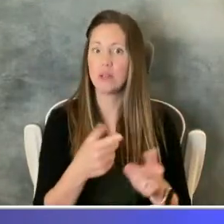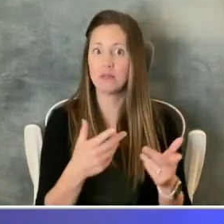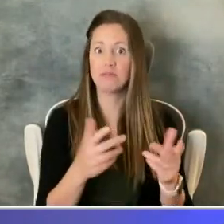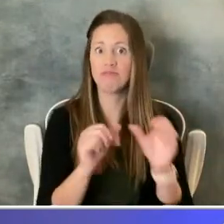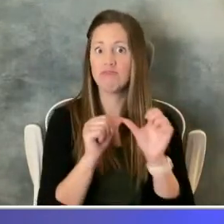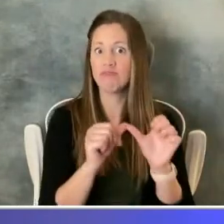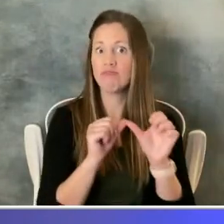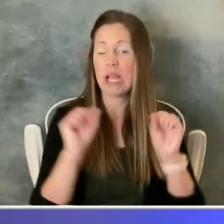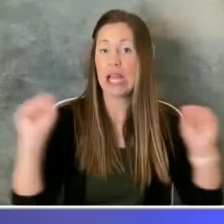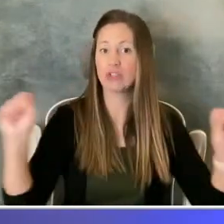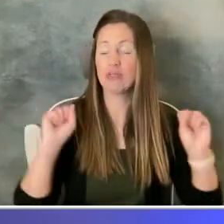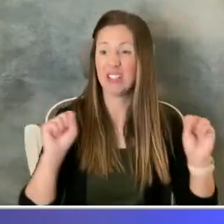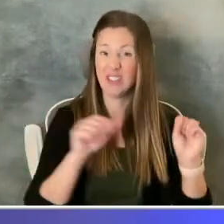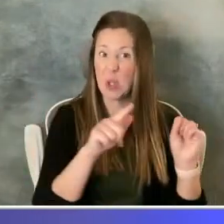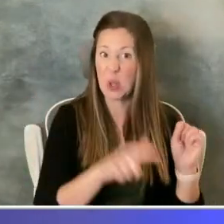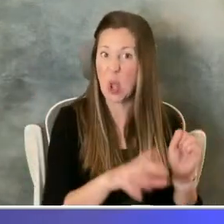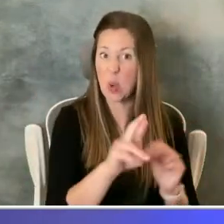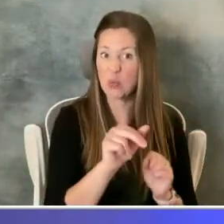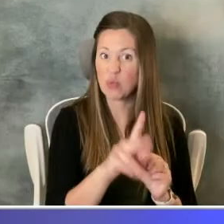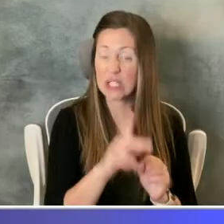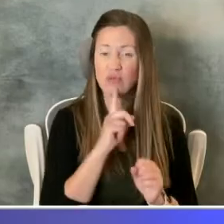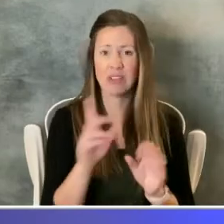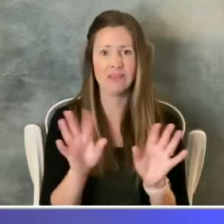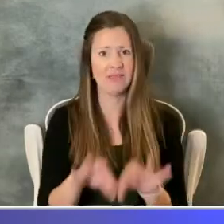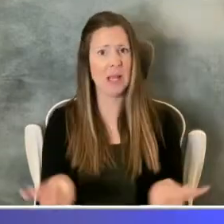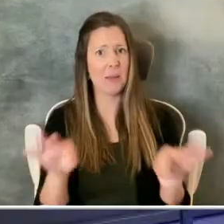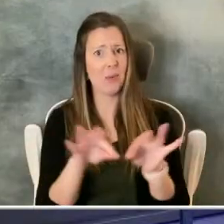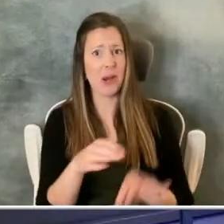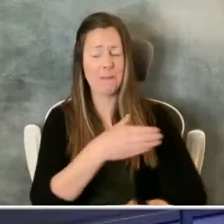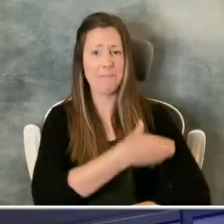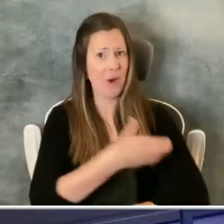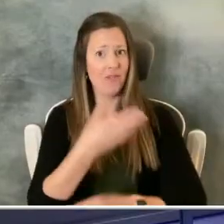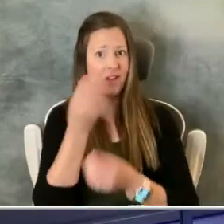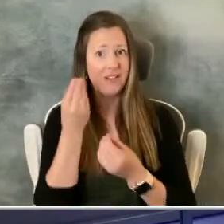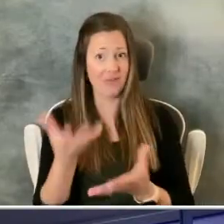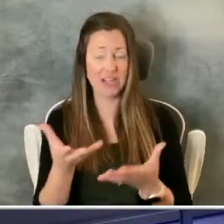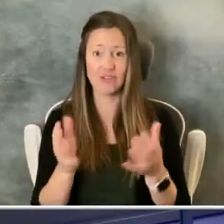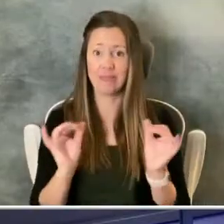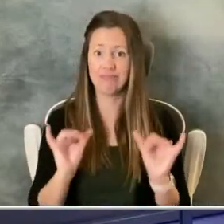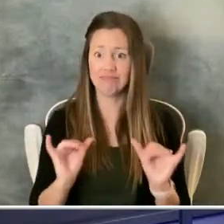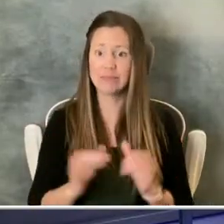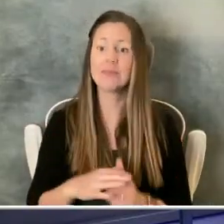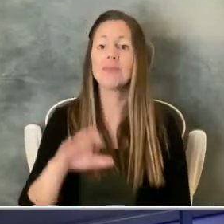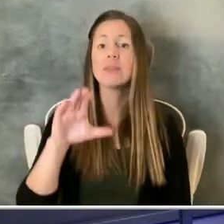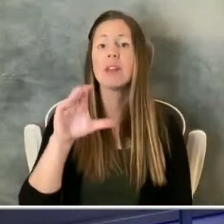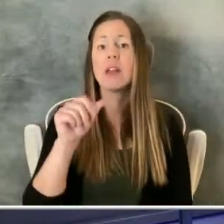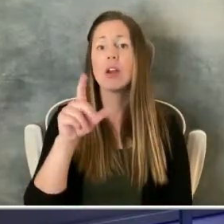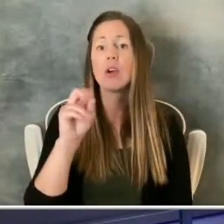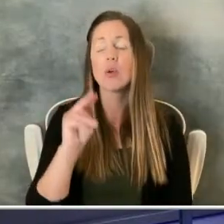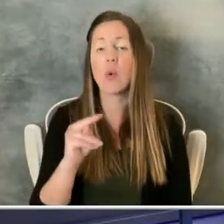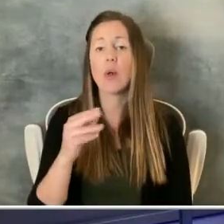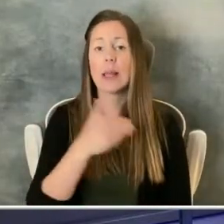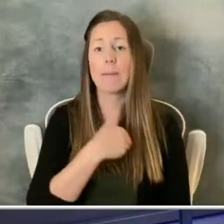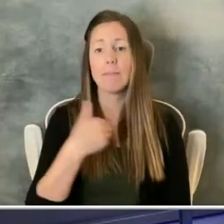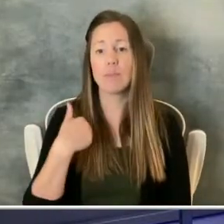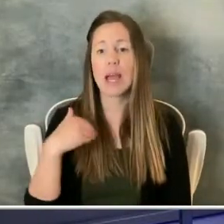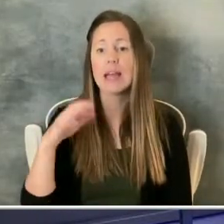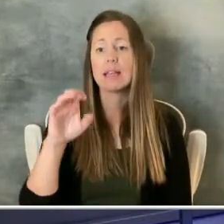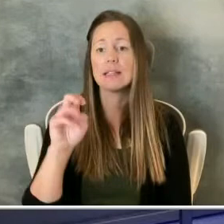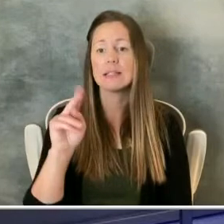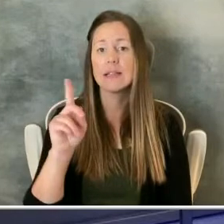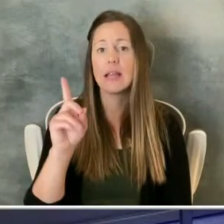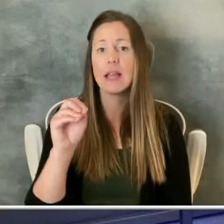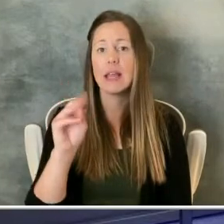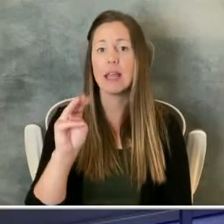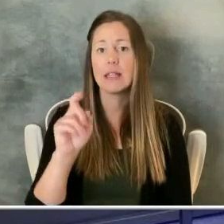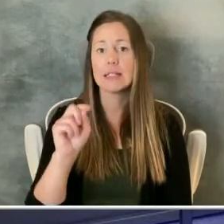So pretty important and pretty powerful data. So colon, breast, endometrial, kidney, liver,